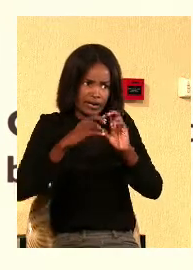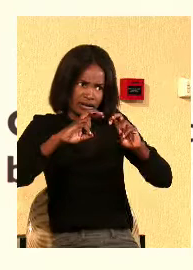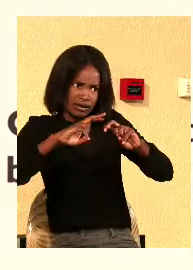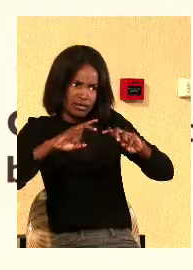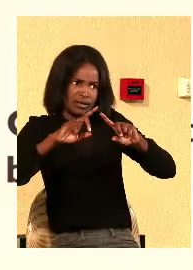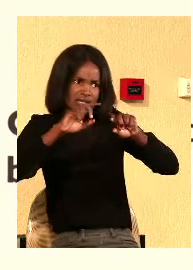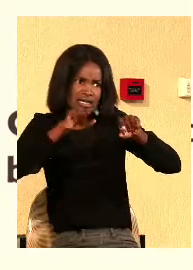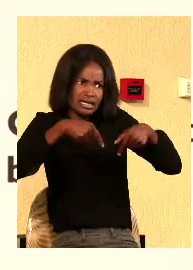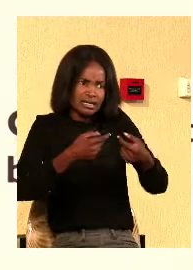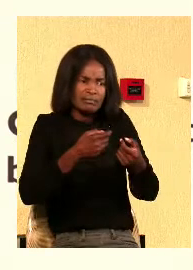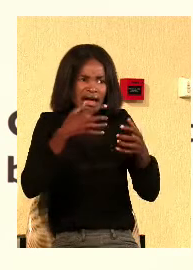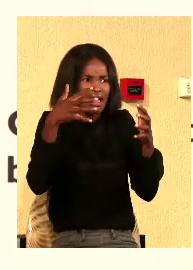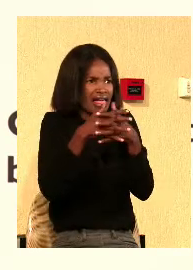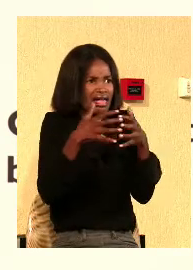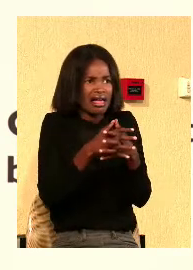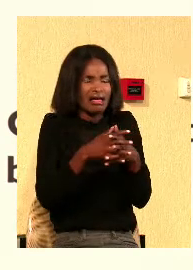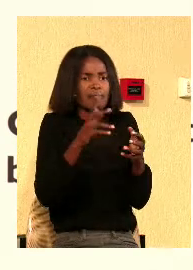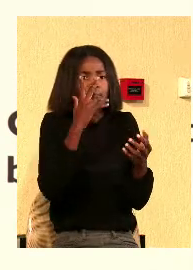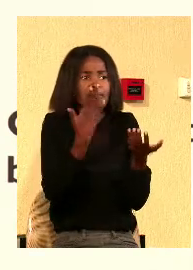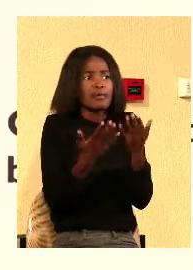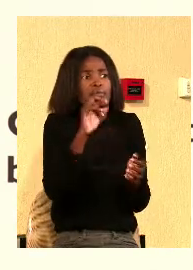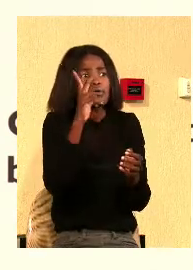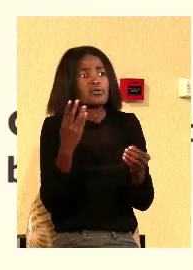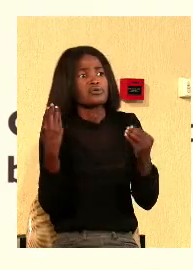our results are quality assured.